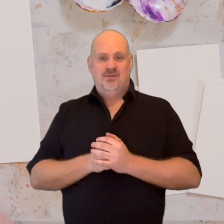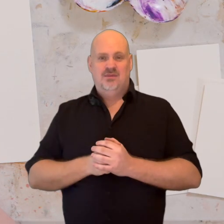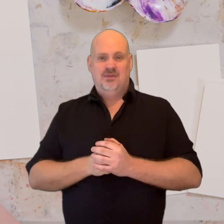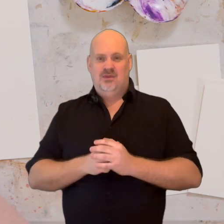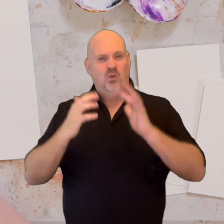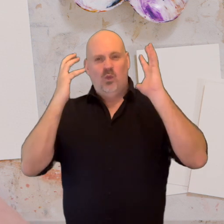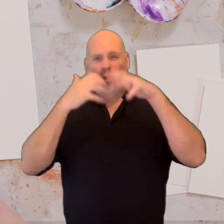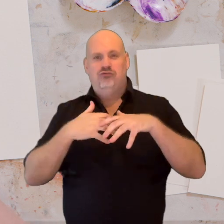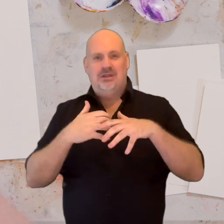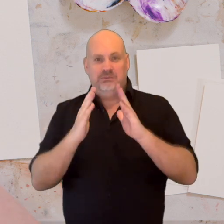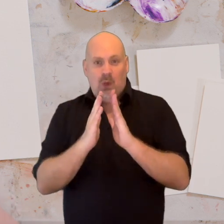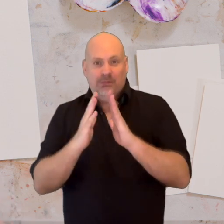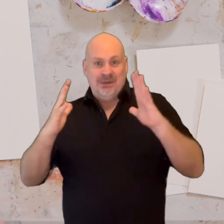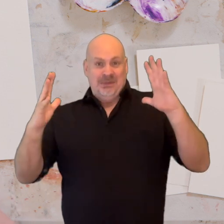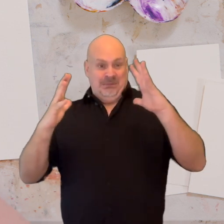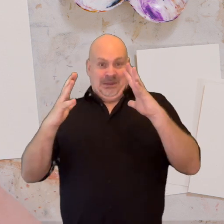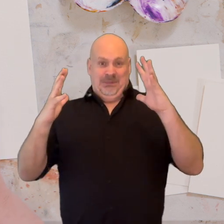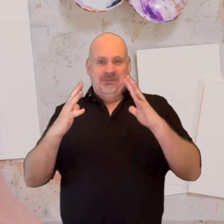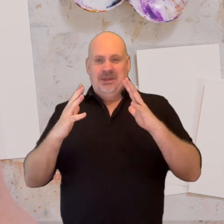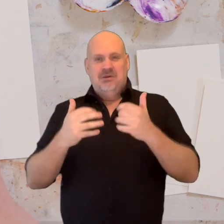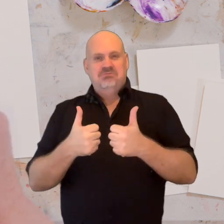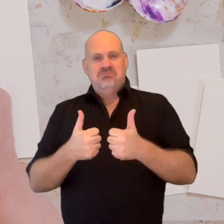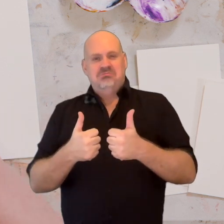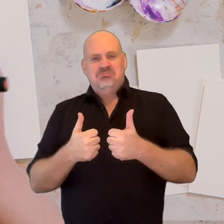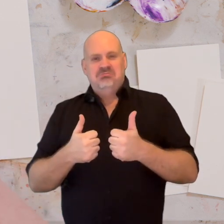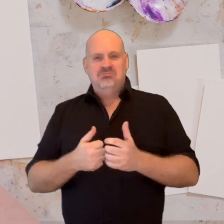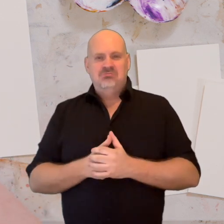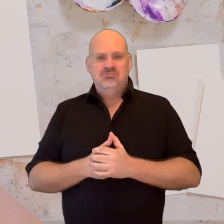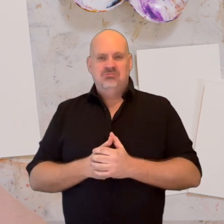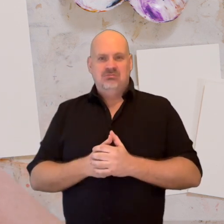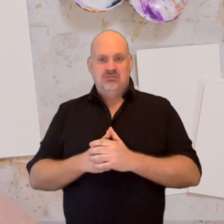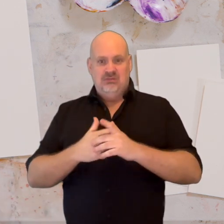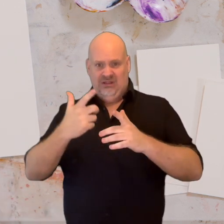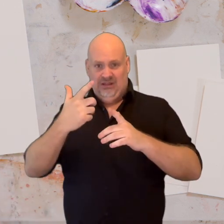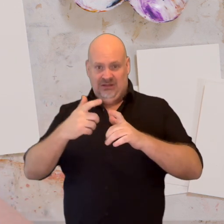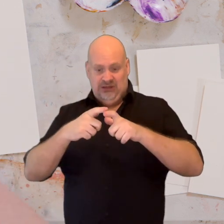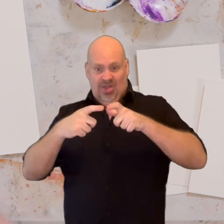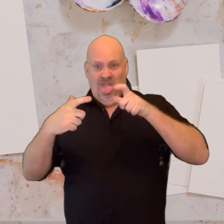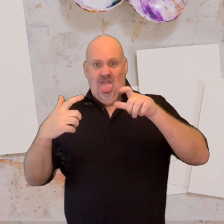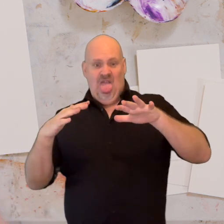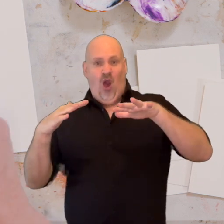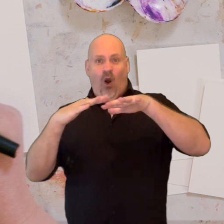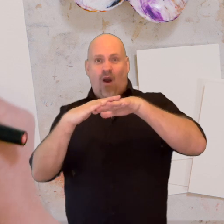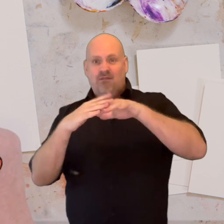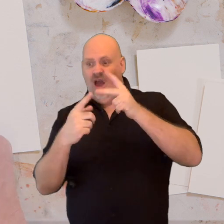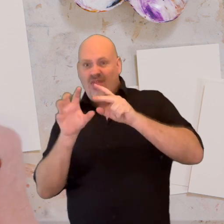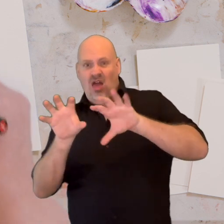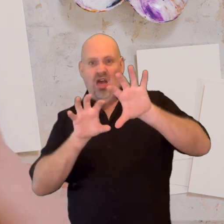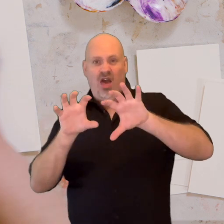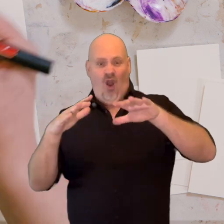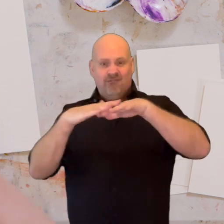And don't be worried about how big they go, about how much space they take up. They can